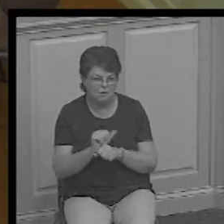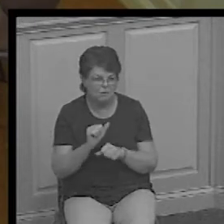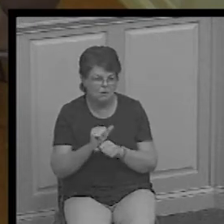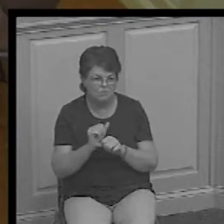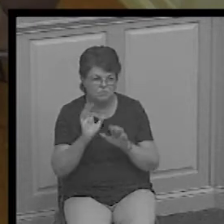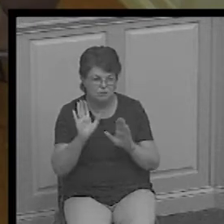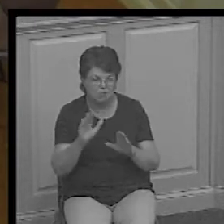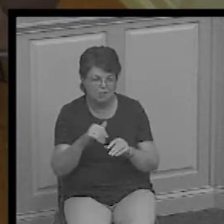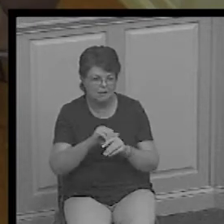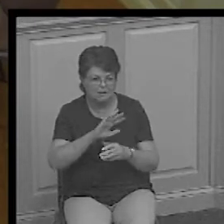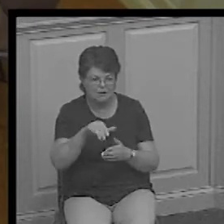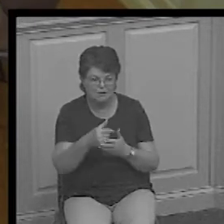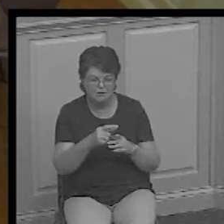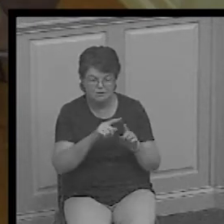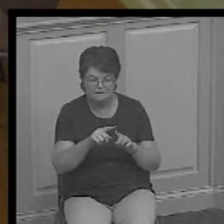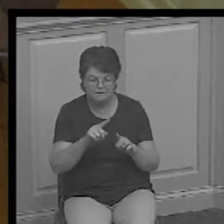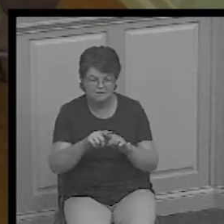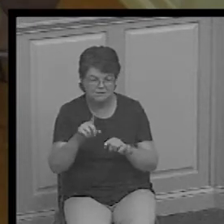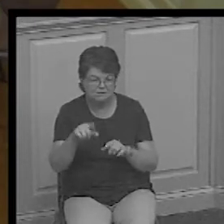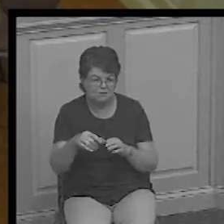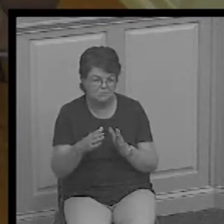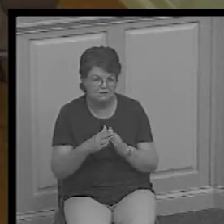of downtowns all over.